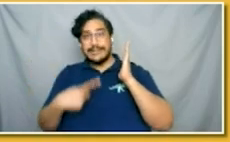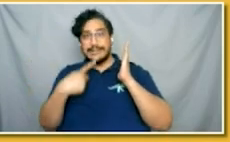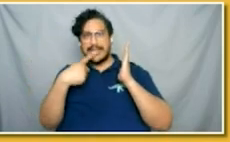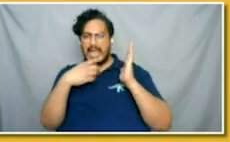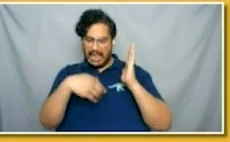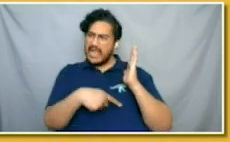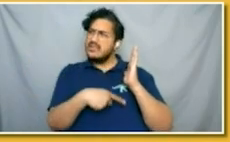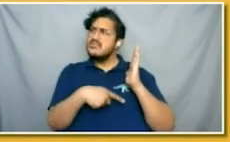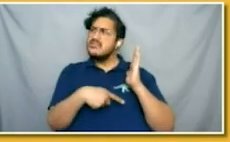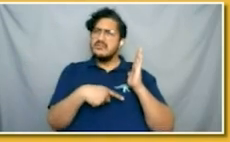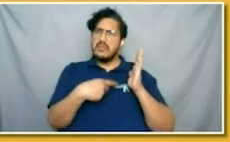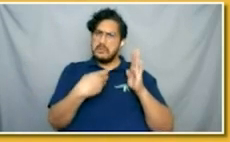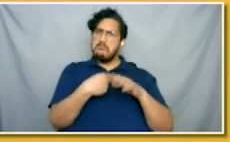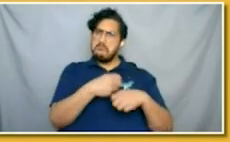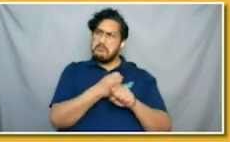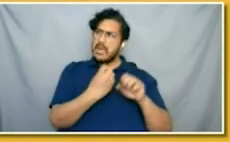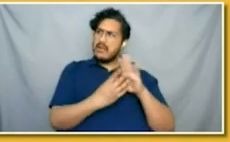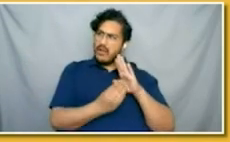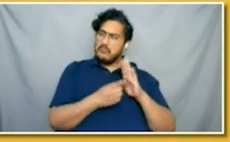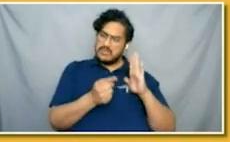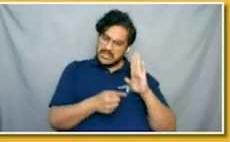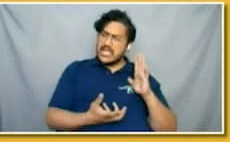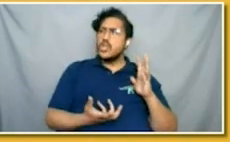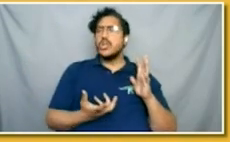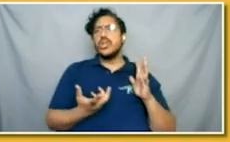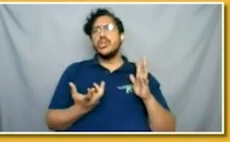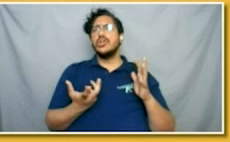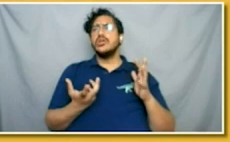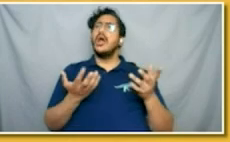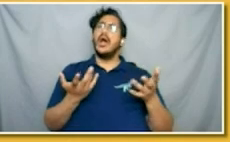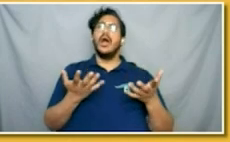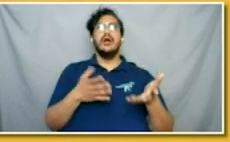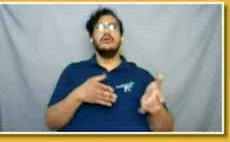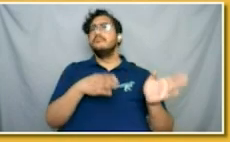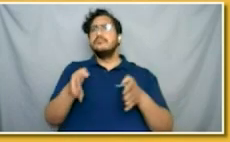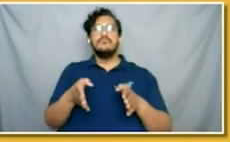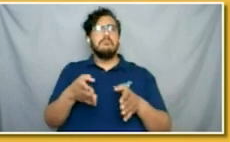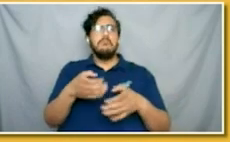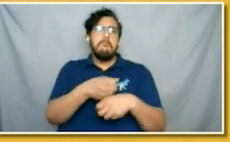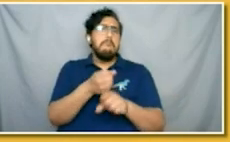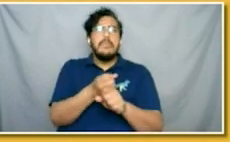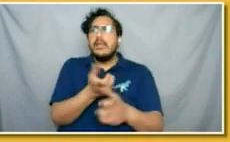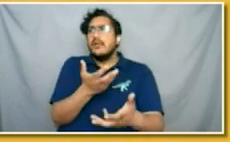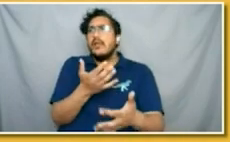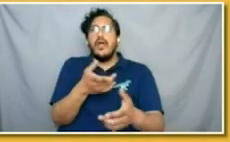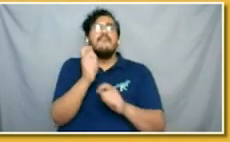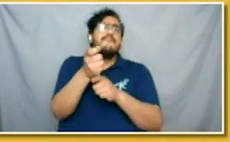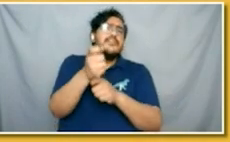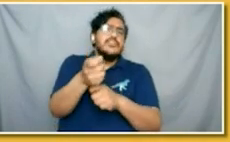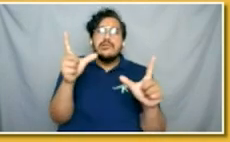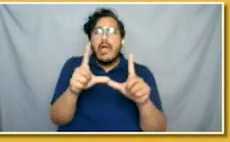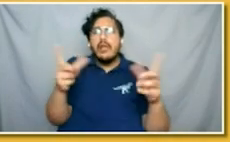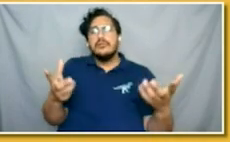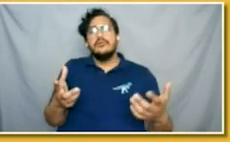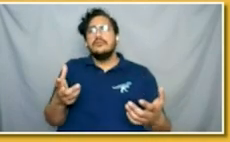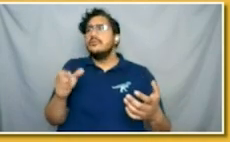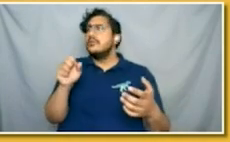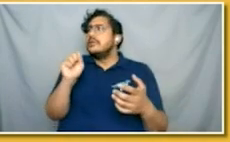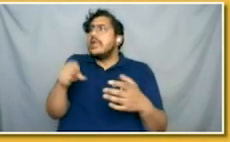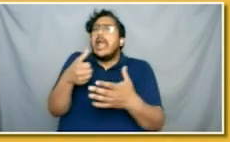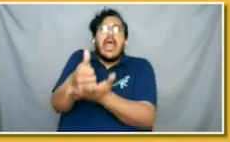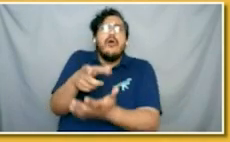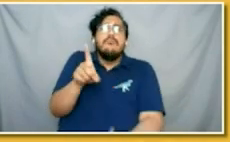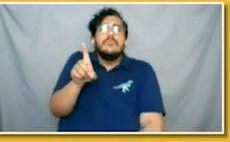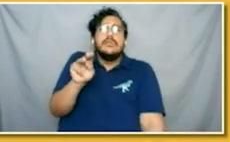know, licenses, you know, let them renew DMV stuff over there. You know, that may come across his desk and he